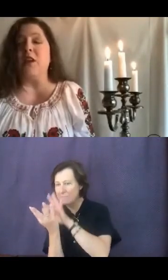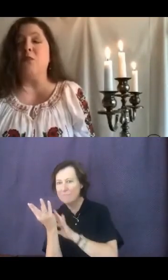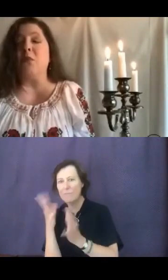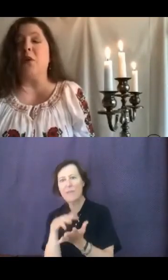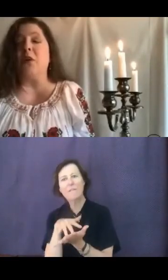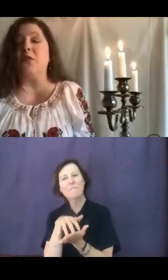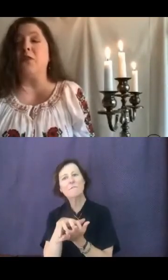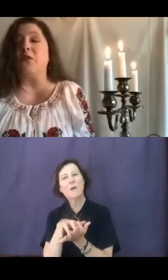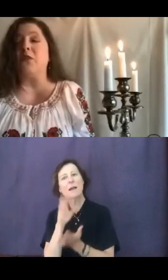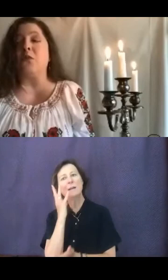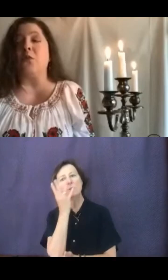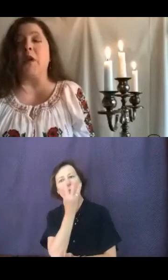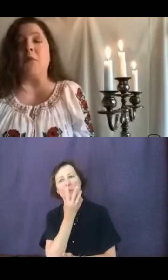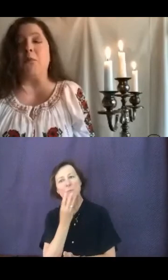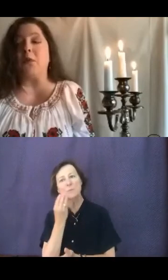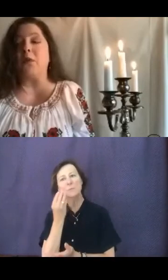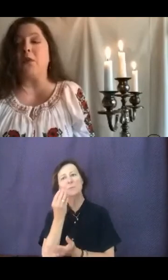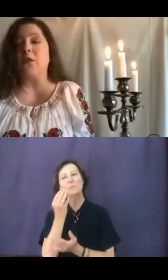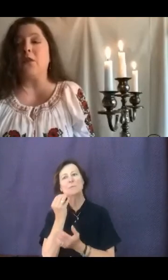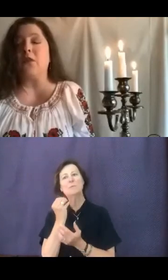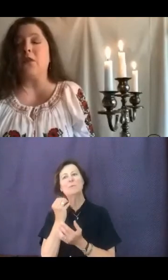gives impulse to weep.